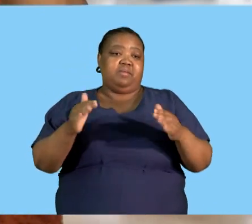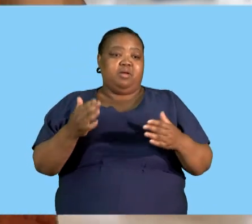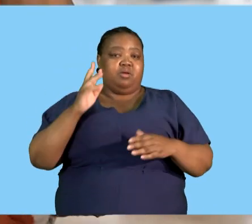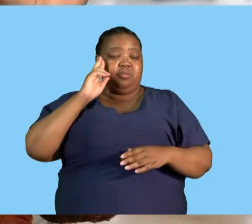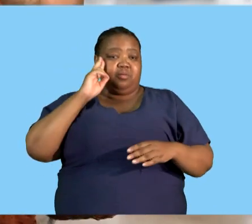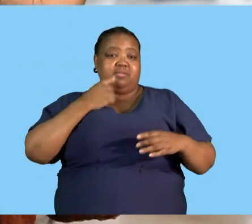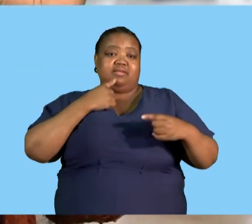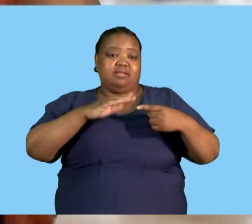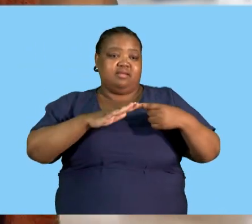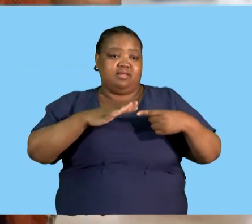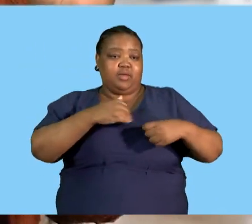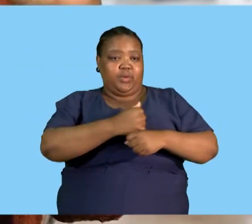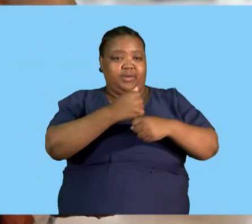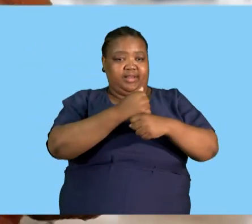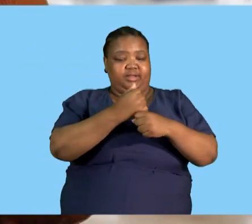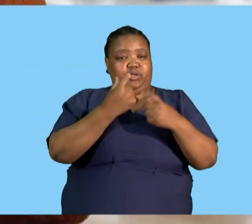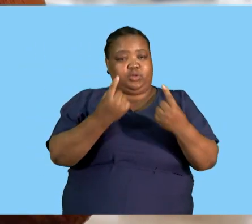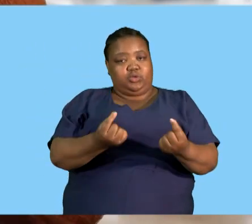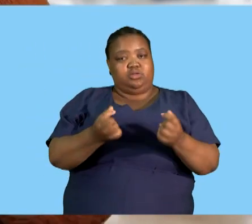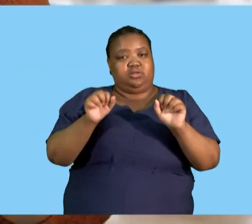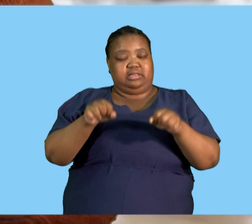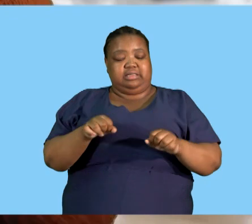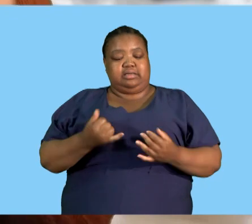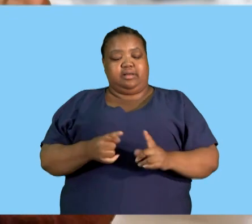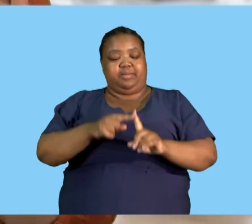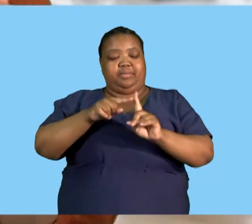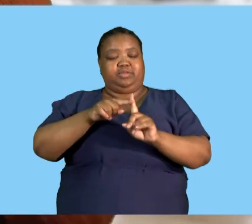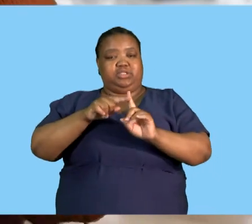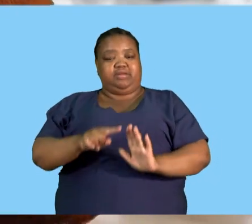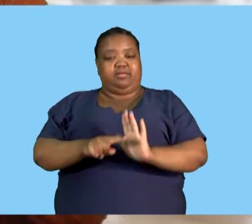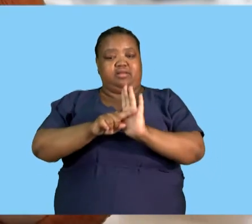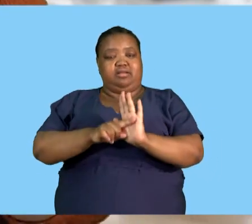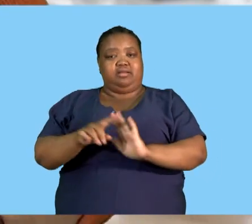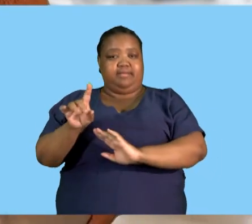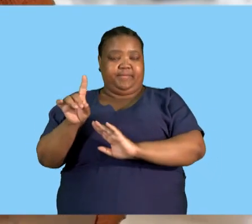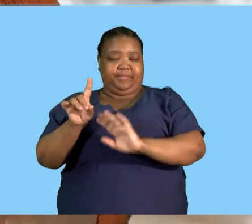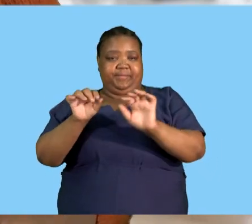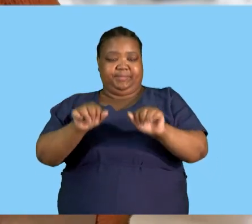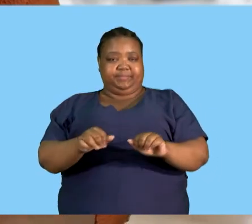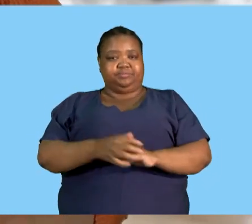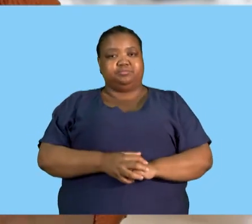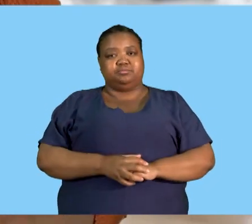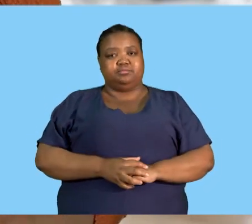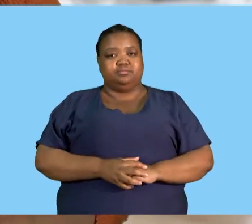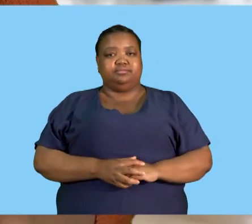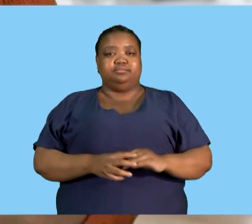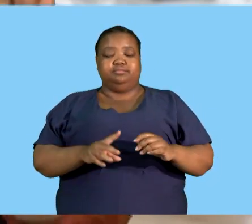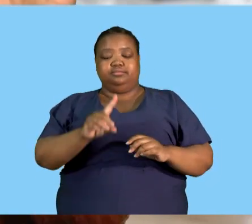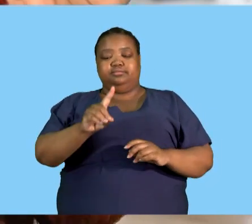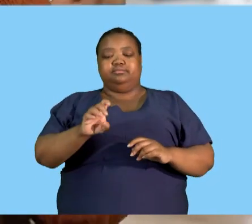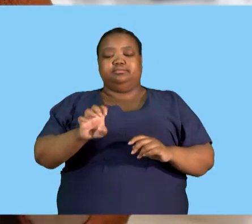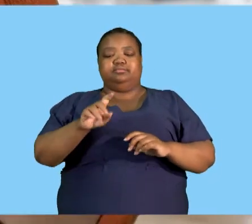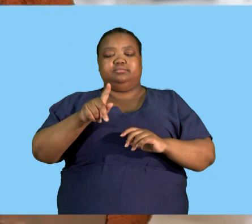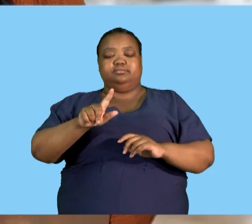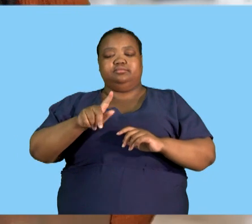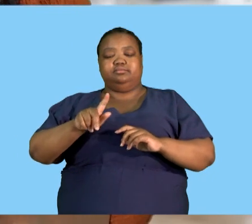said we've got the applications. From applications, we now move to what? We move to the positives and the negatives. So what are the benefits of